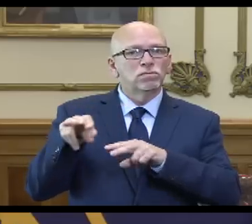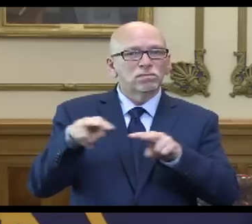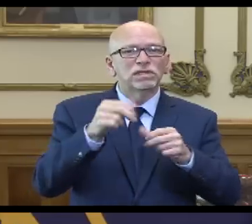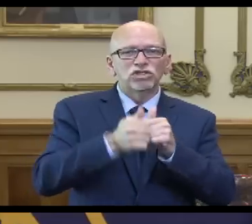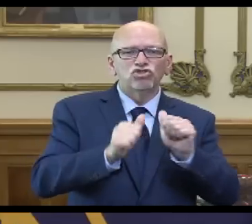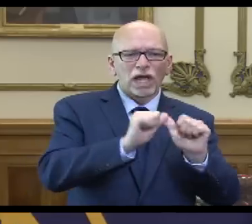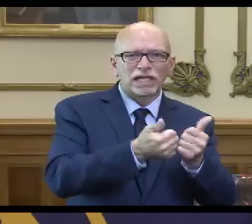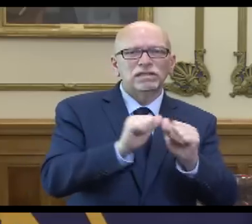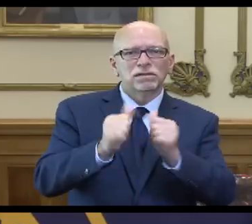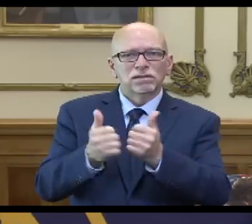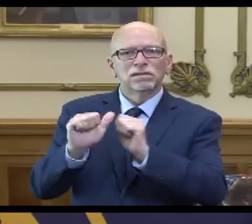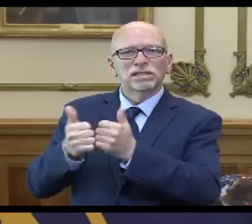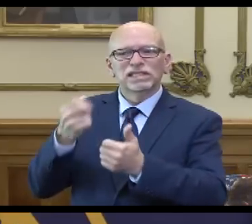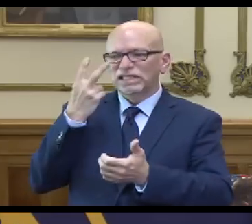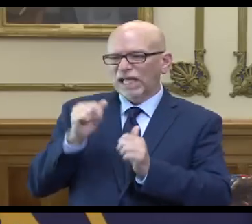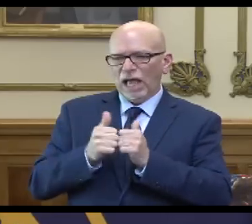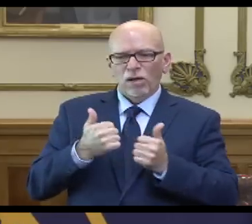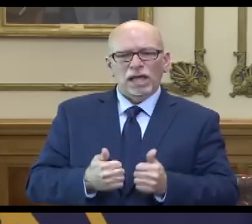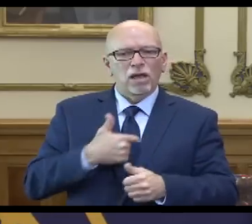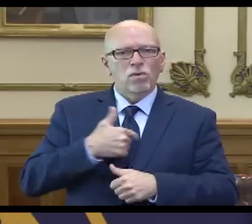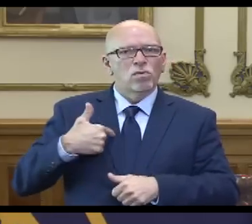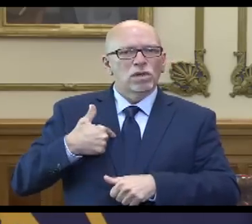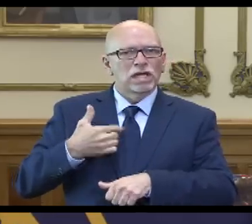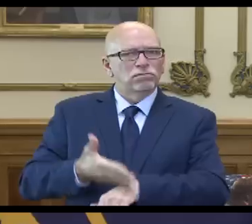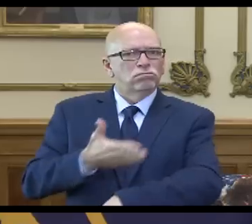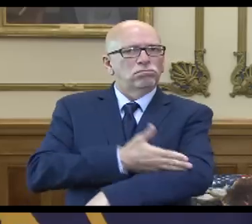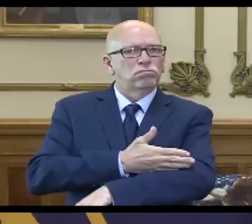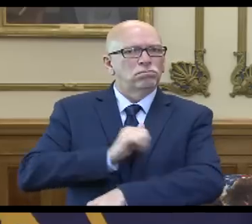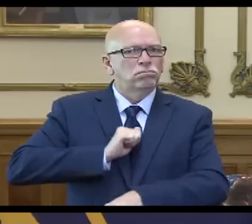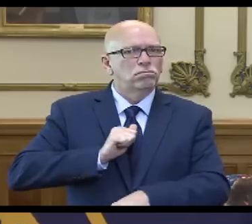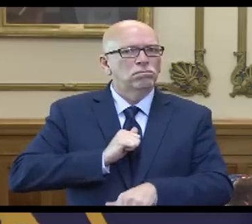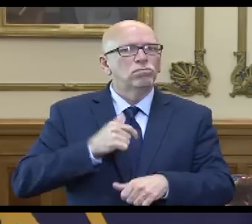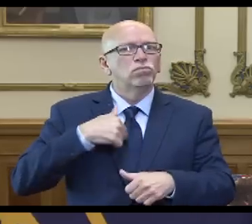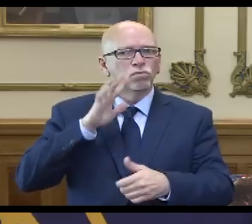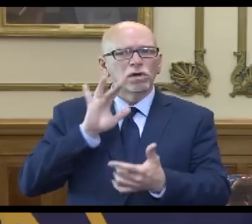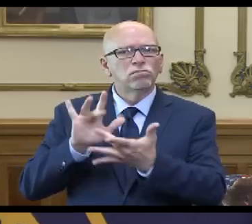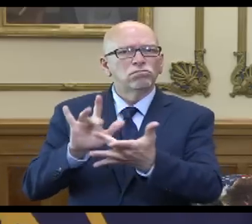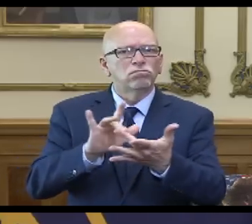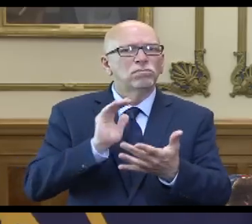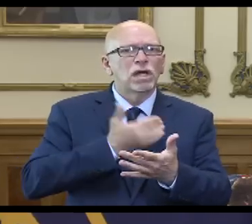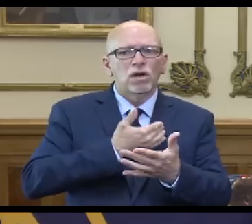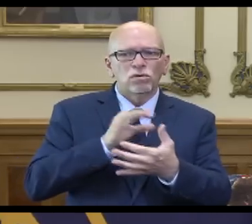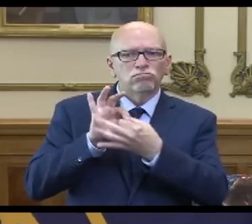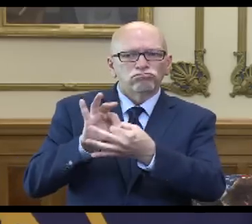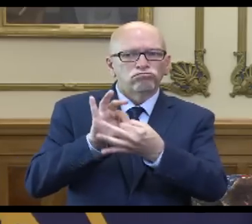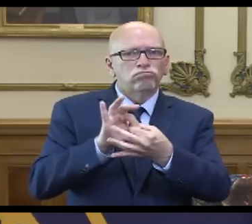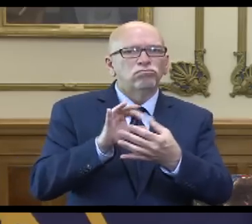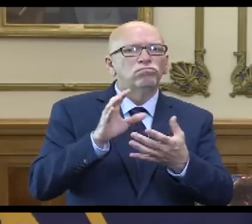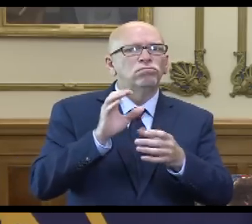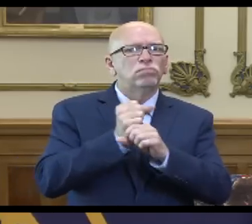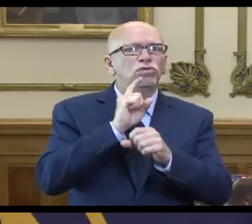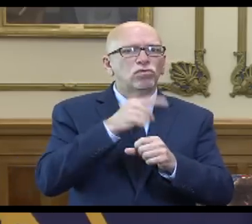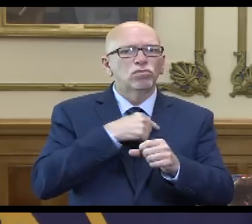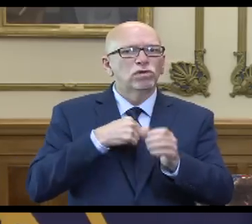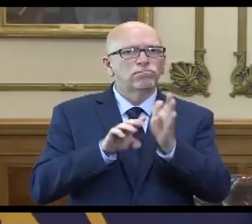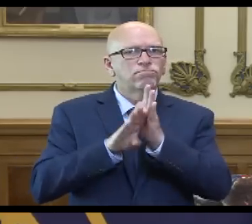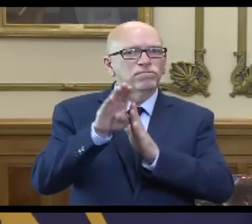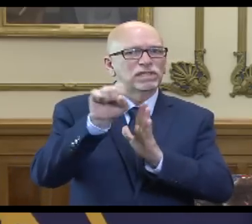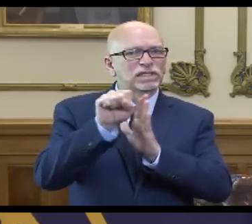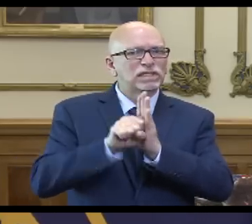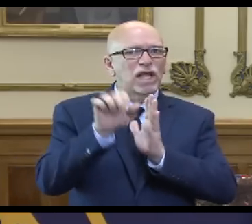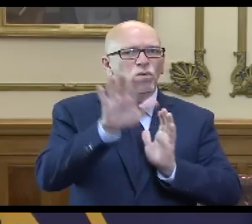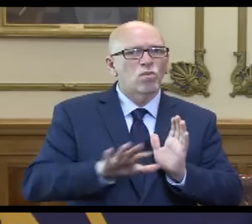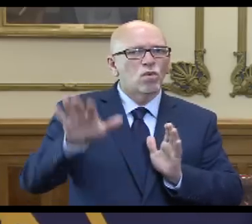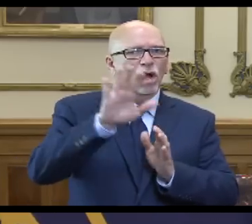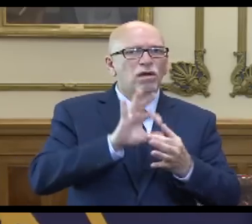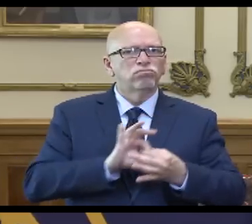agency to see what more we could do, and we would be reaching out to stakeholders to build out a statewide coalition. This is going